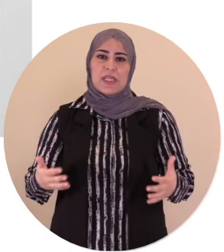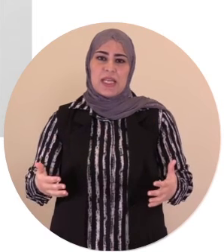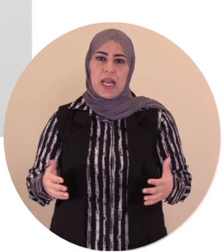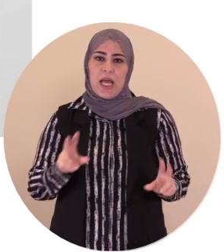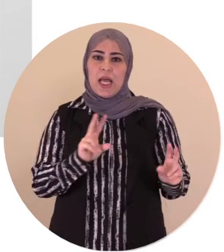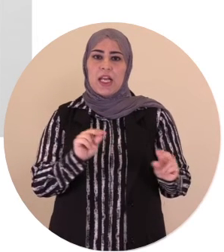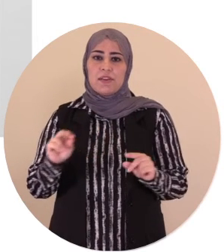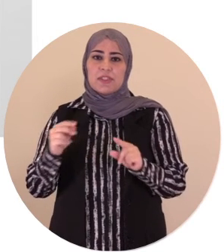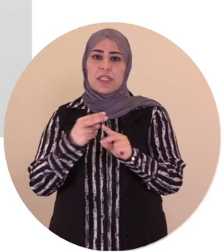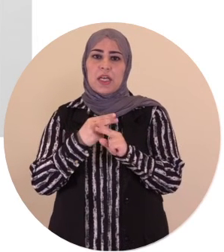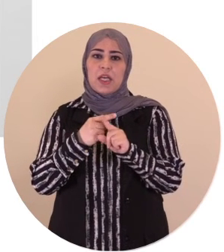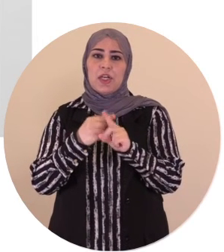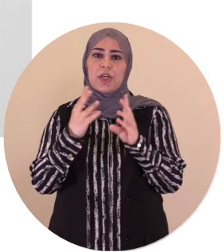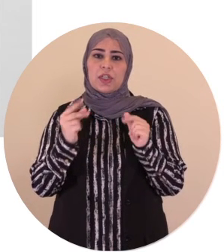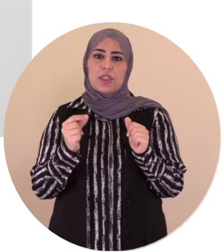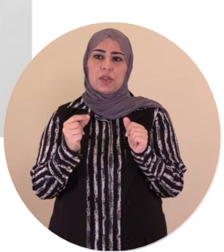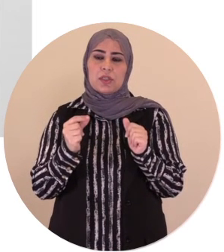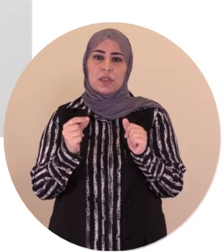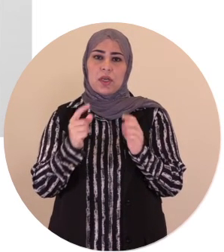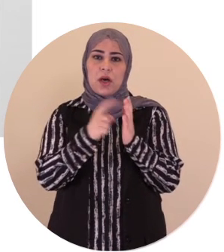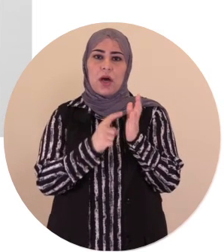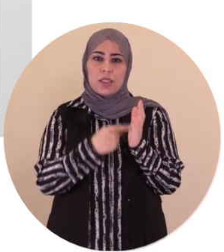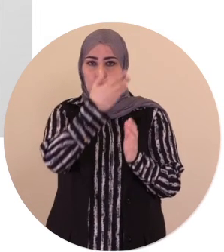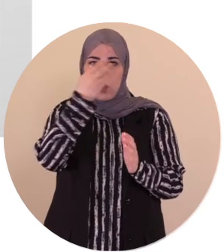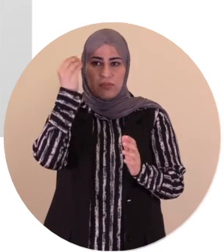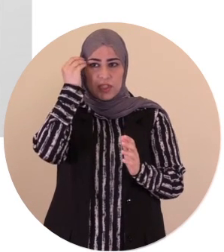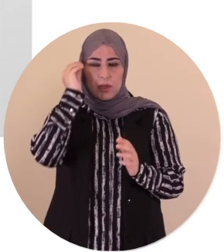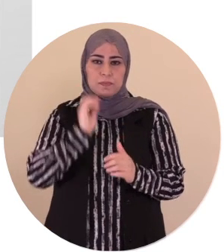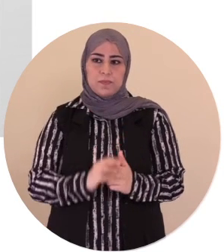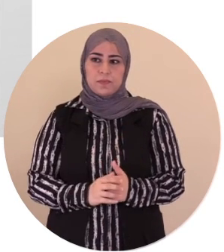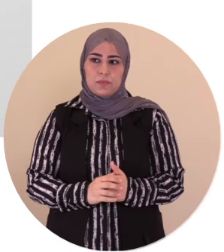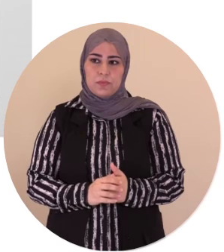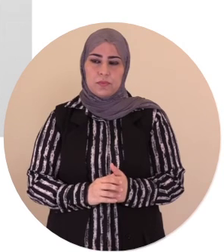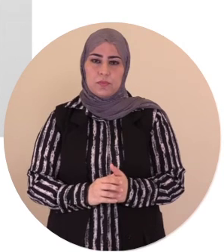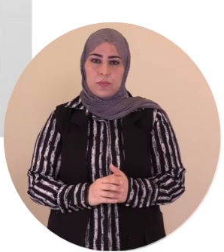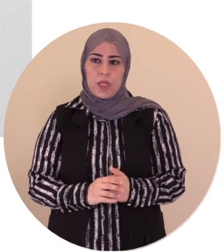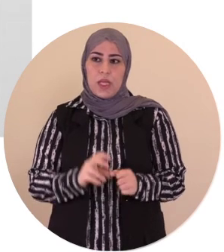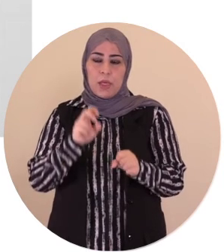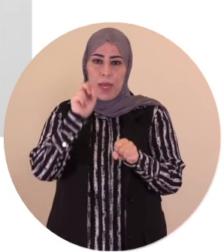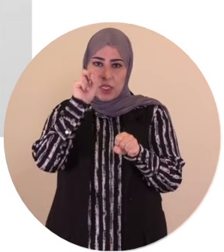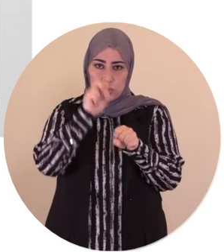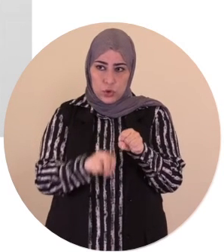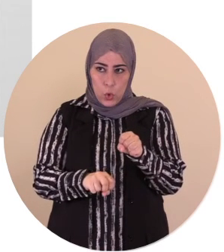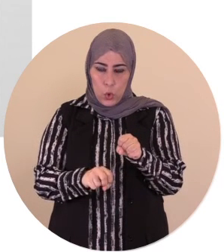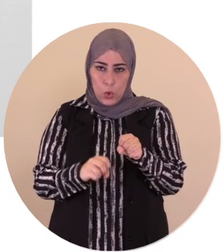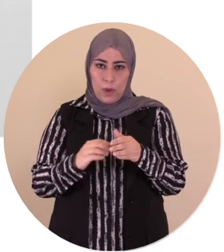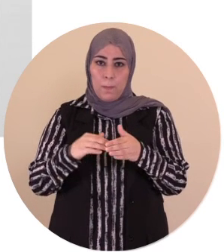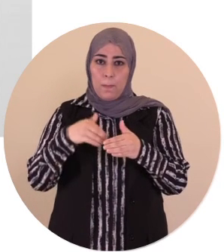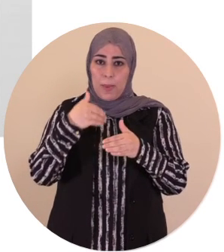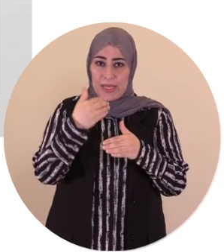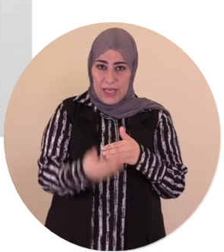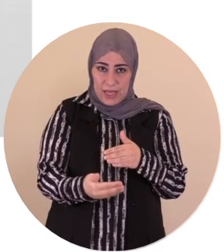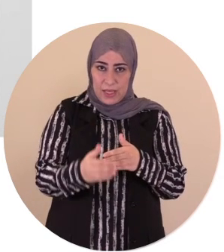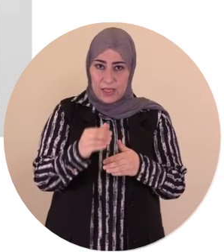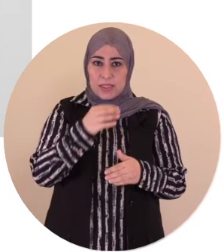what comes after that? Yes, comes the result. The same thing with so plus